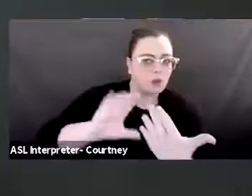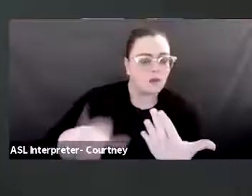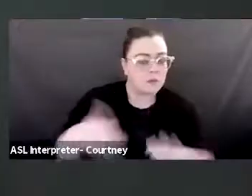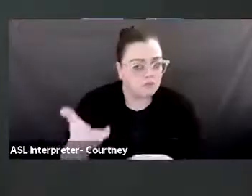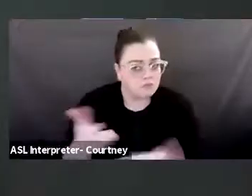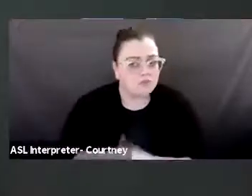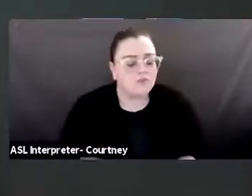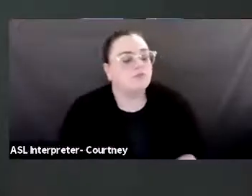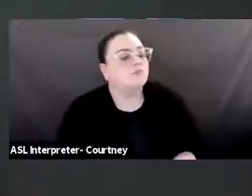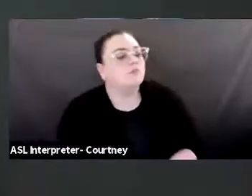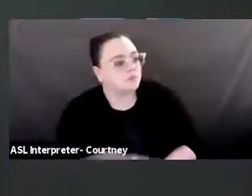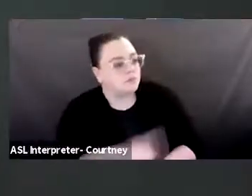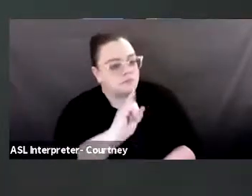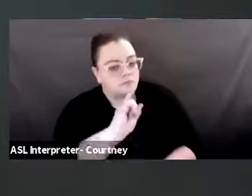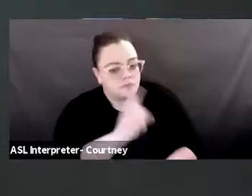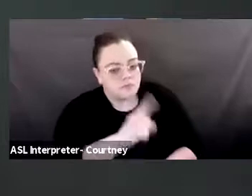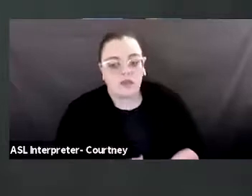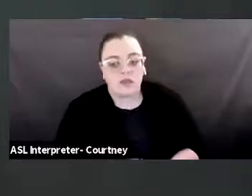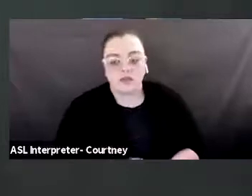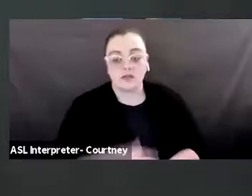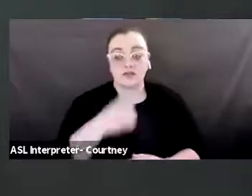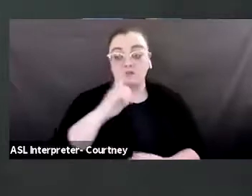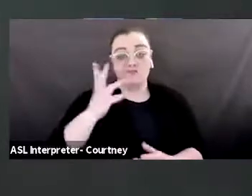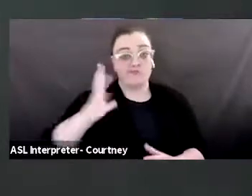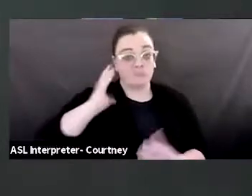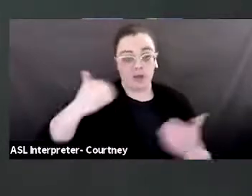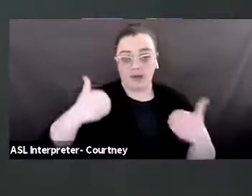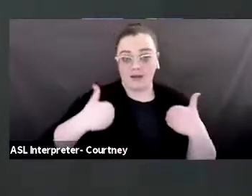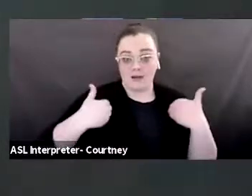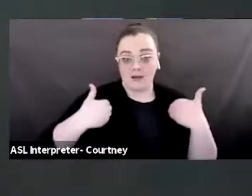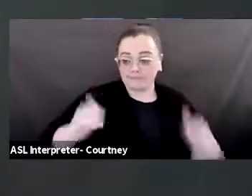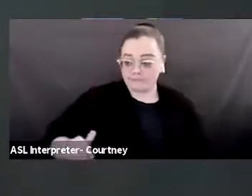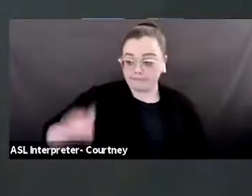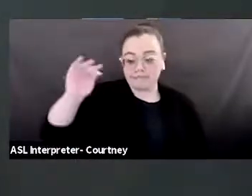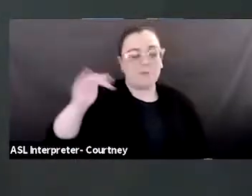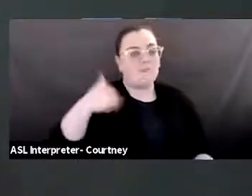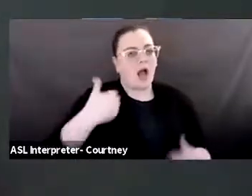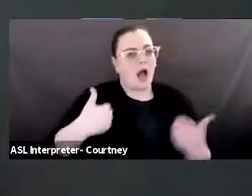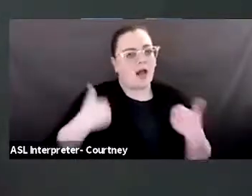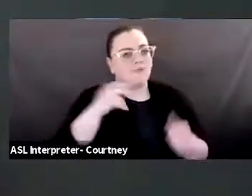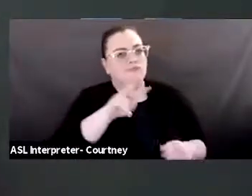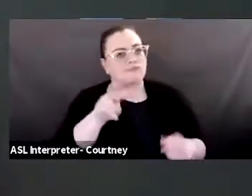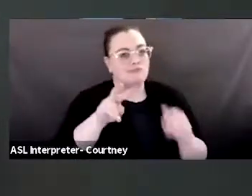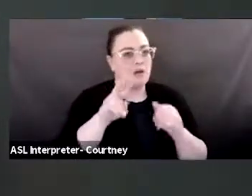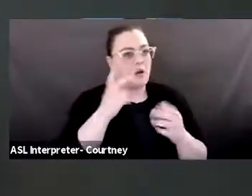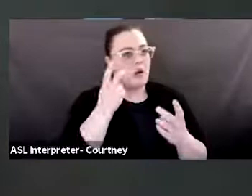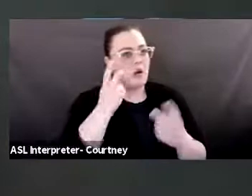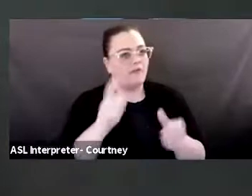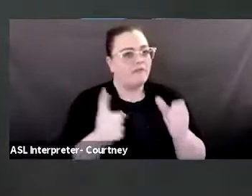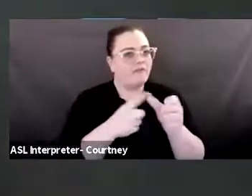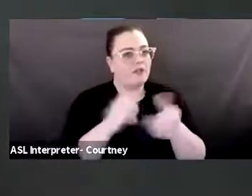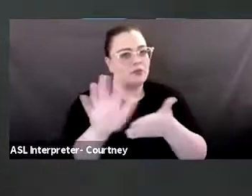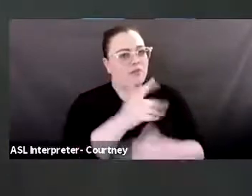I will say that from the time I was young, and saw my first movie, I said, oh, I want to be the person that picks the people